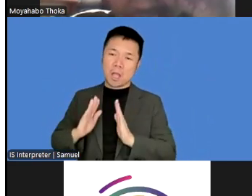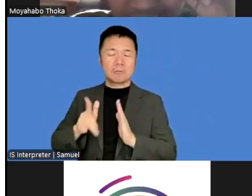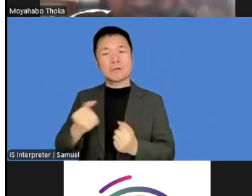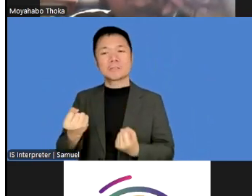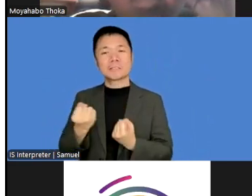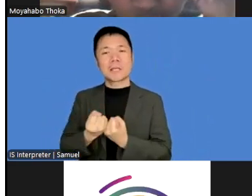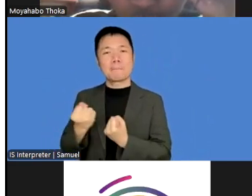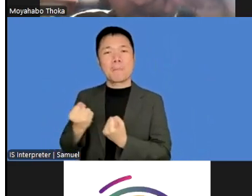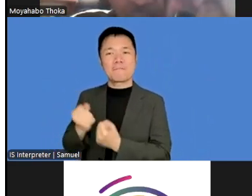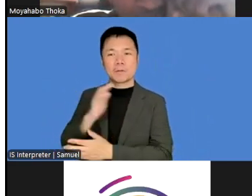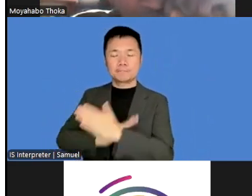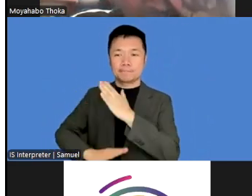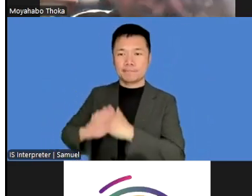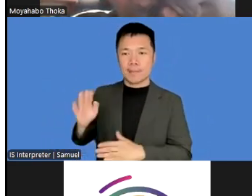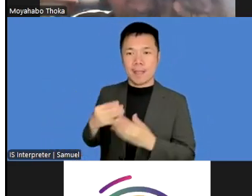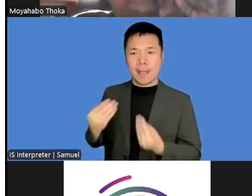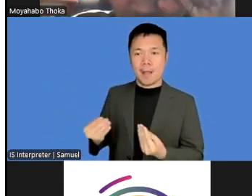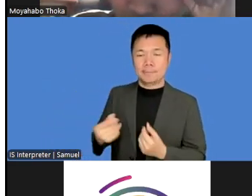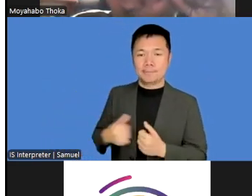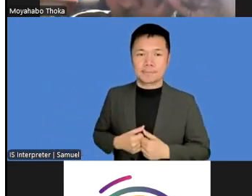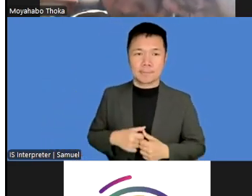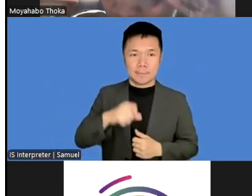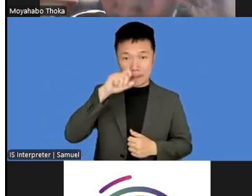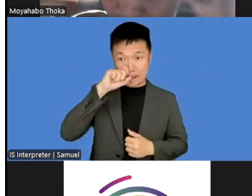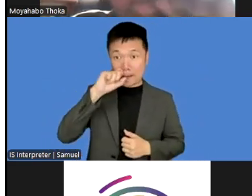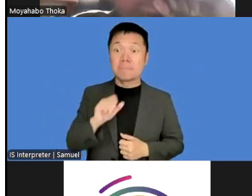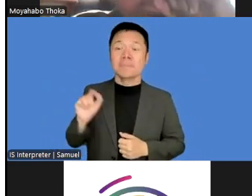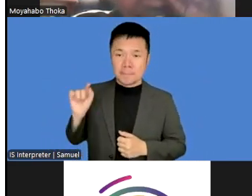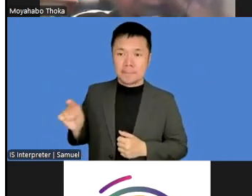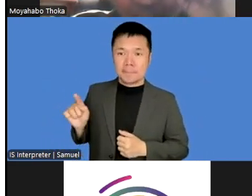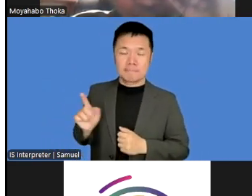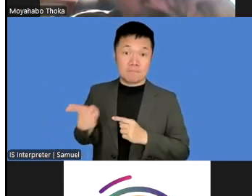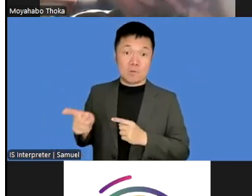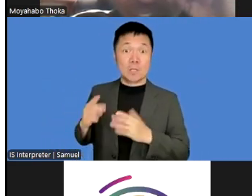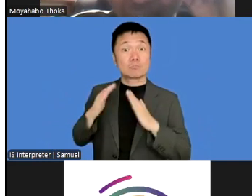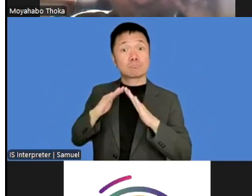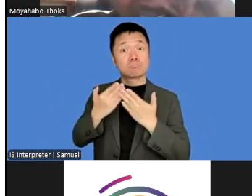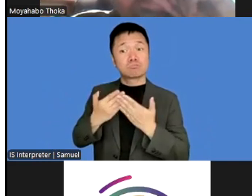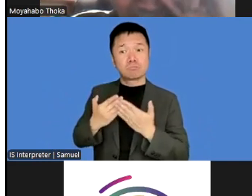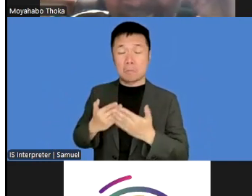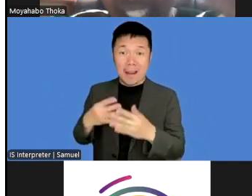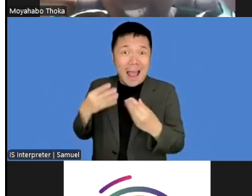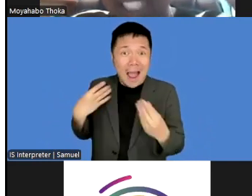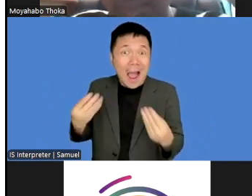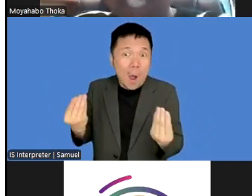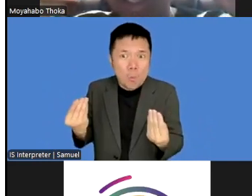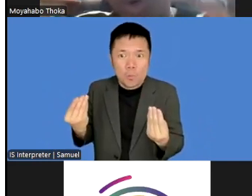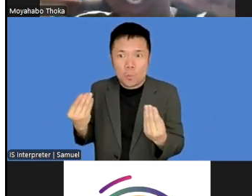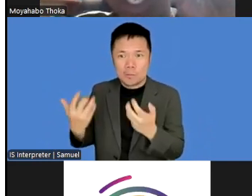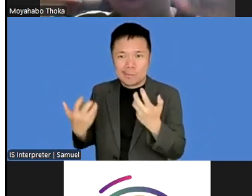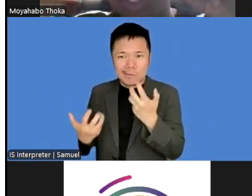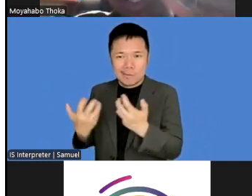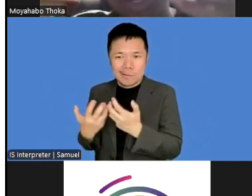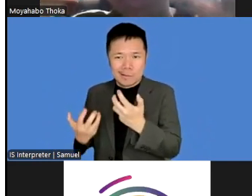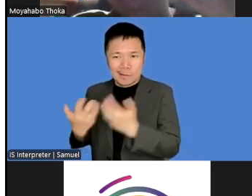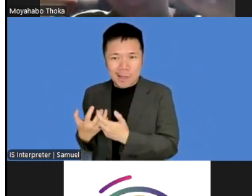certain cases in order to ensure this. See, it does not go into the nuts and bolts of what exactly does this mean in the